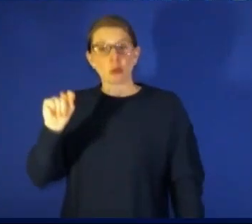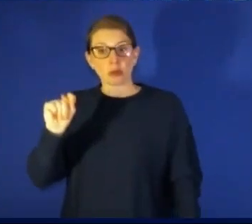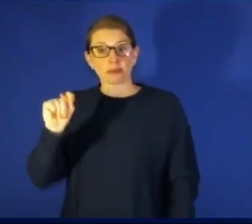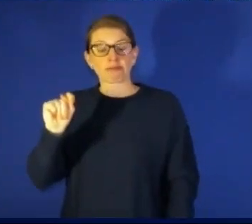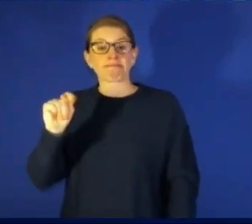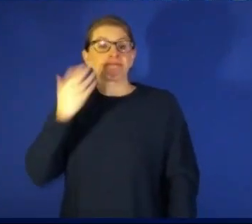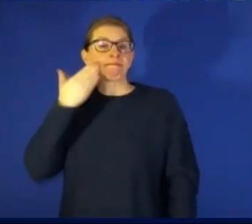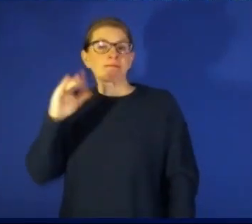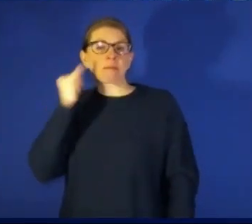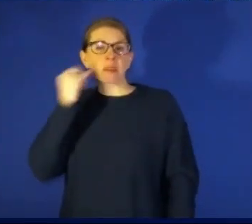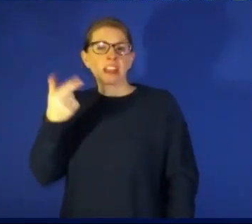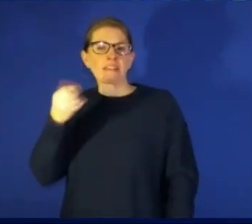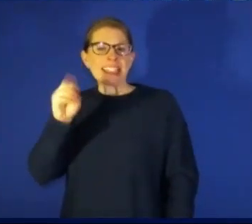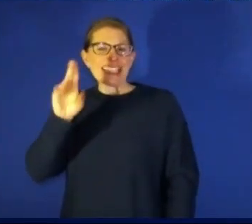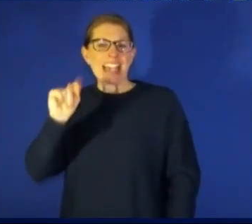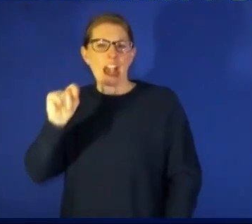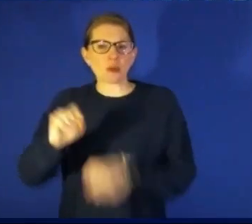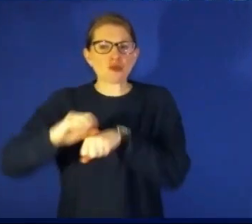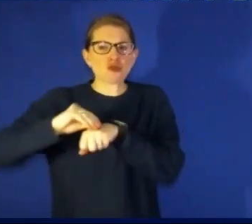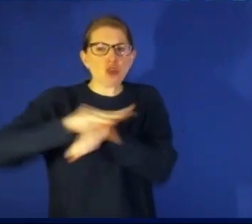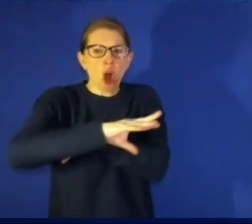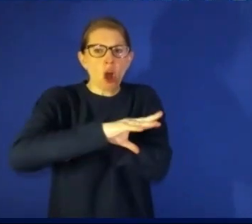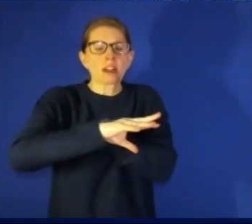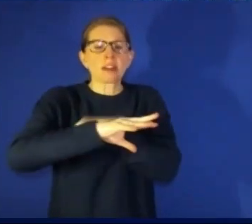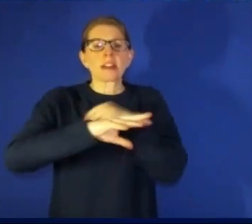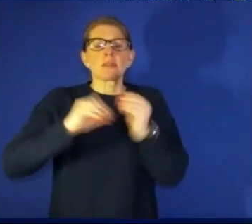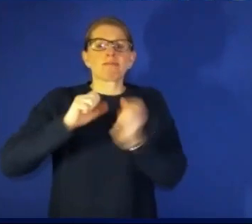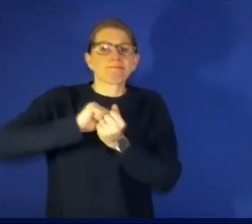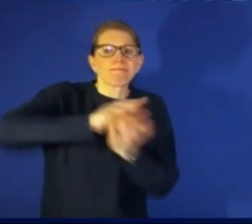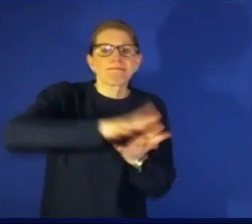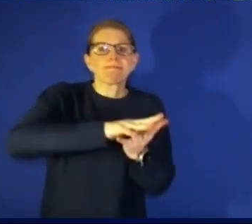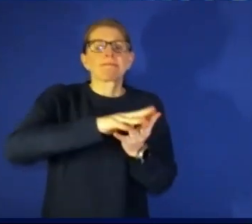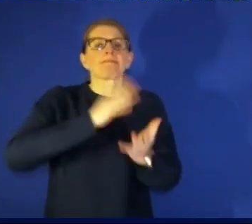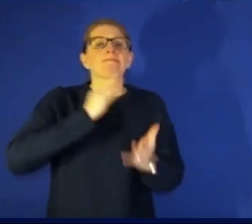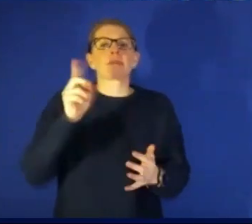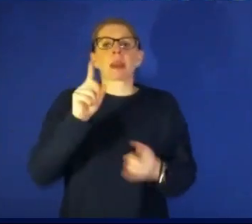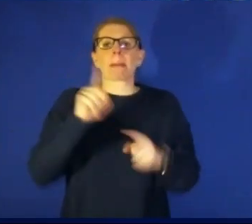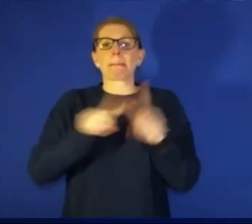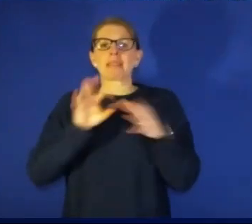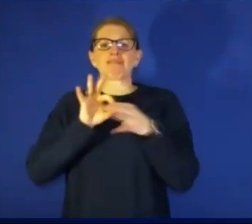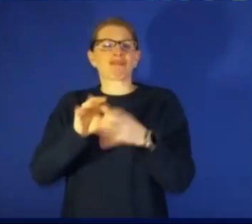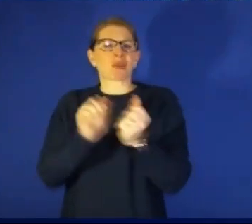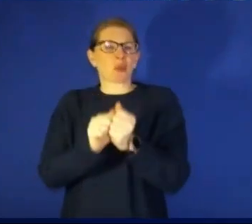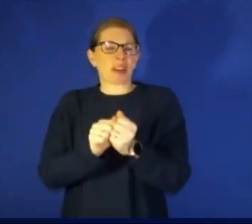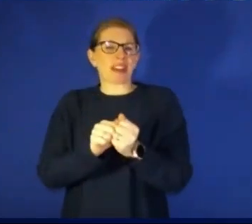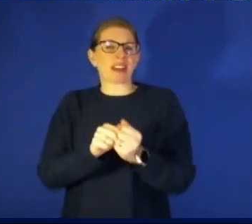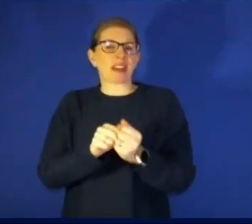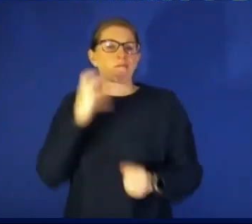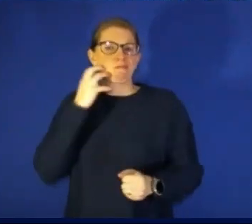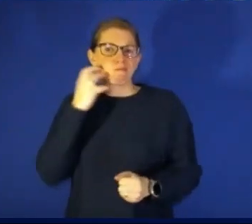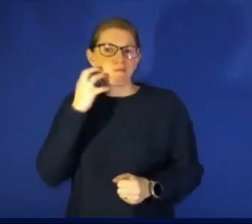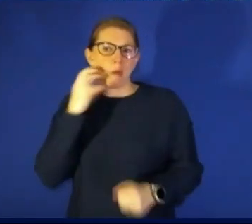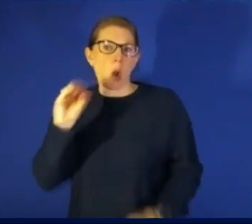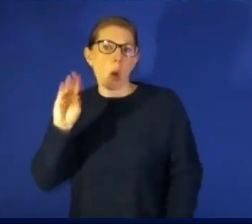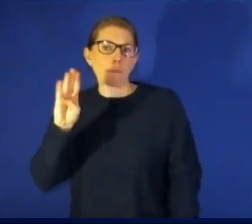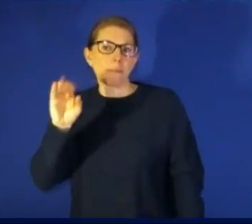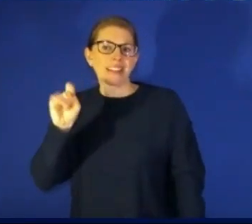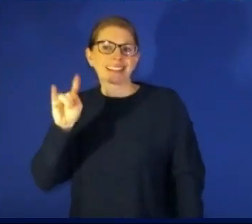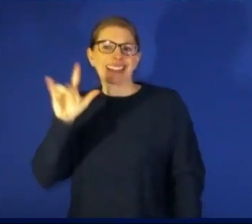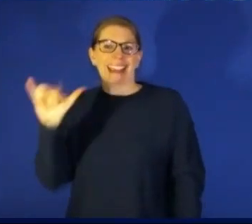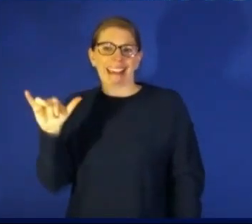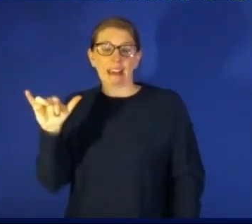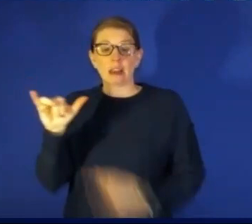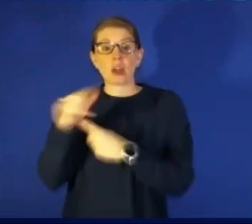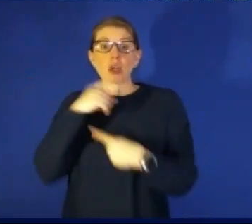gout causes diabetes, but gout is associated with obesity. There's a genetic component to it, and there is a risk,